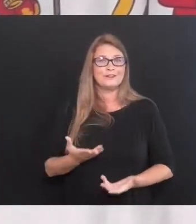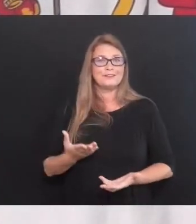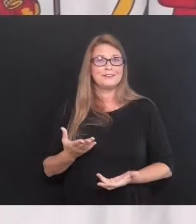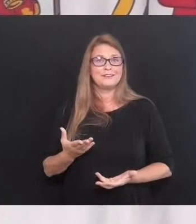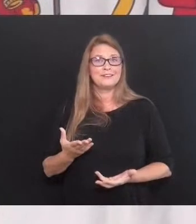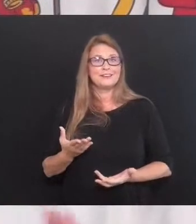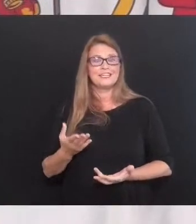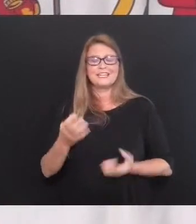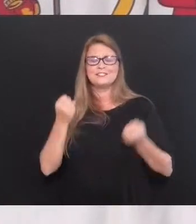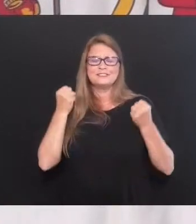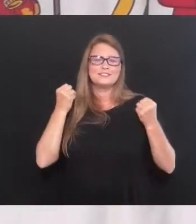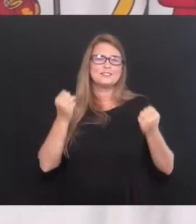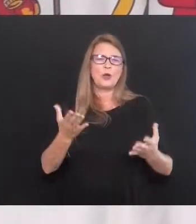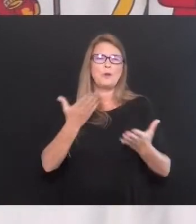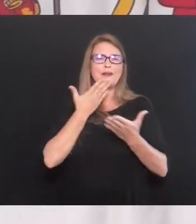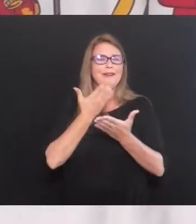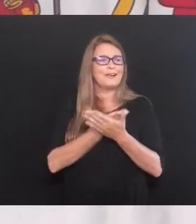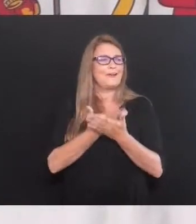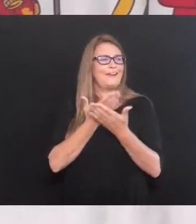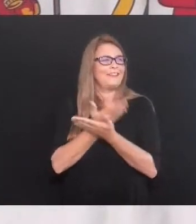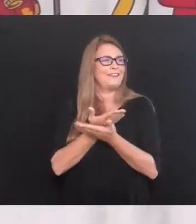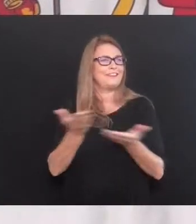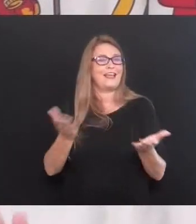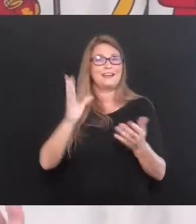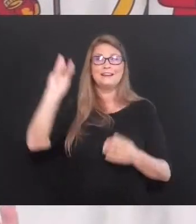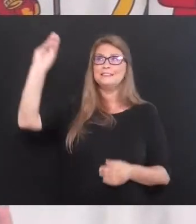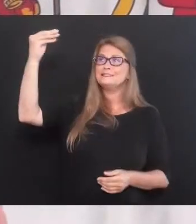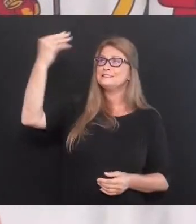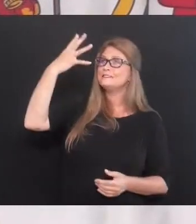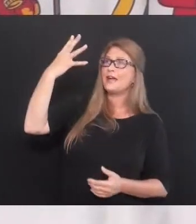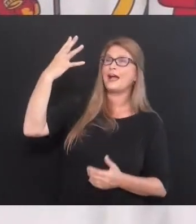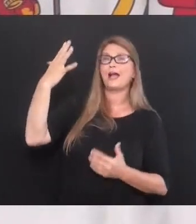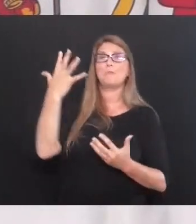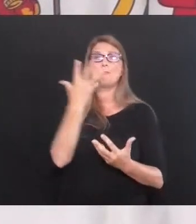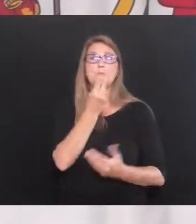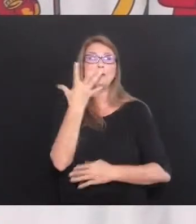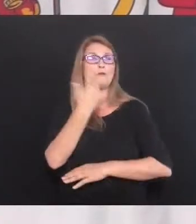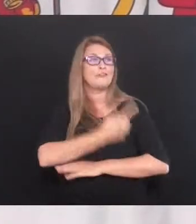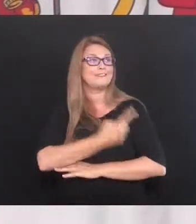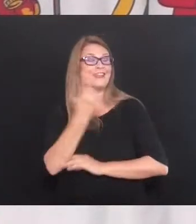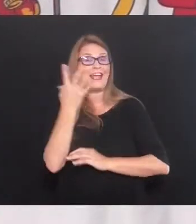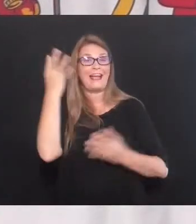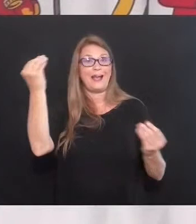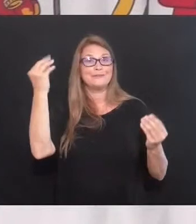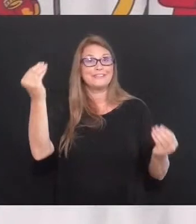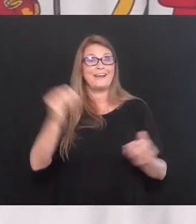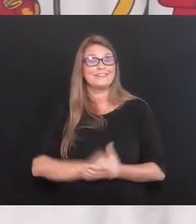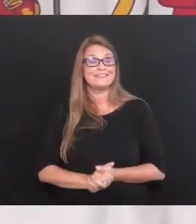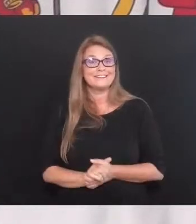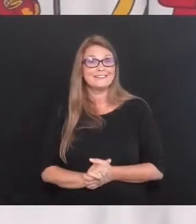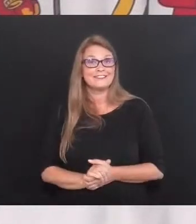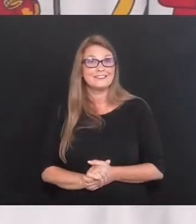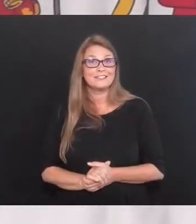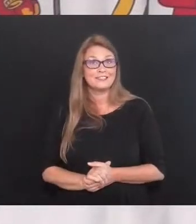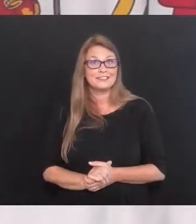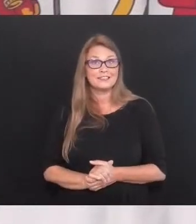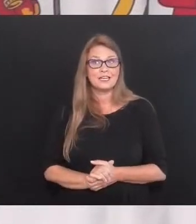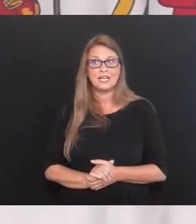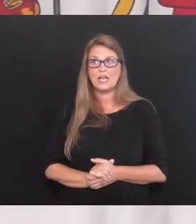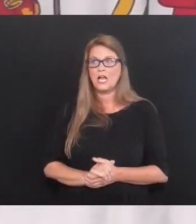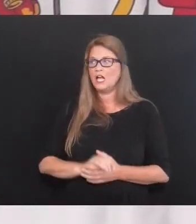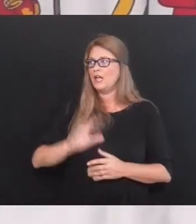just so much goodness. The sun out, and just a beautiful day beyond belief. And the conduct